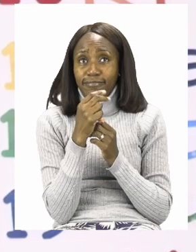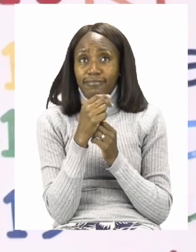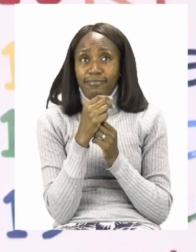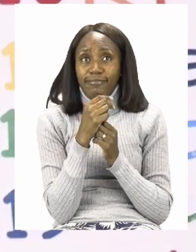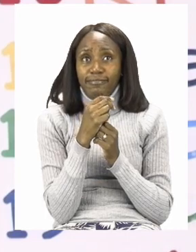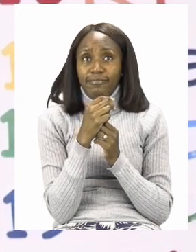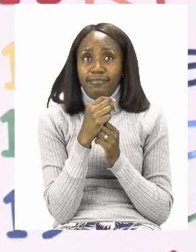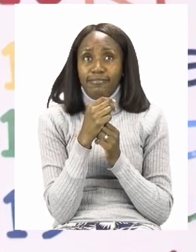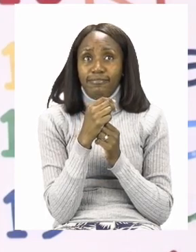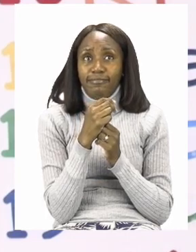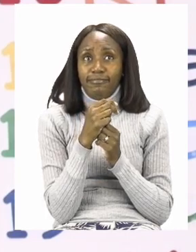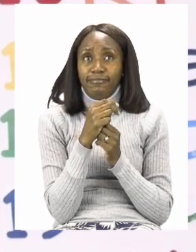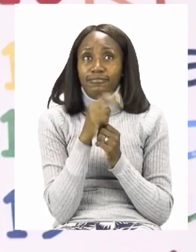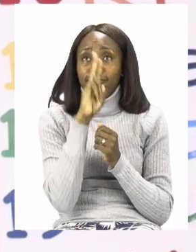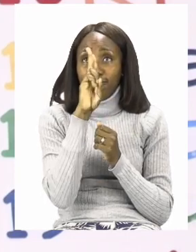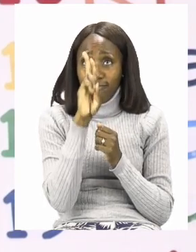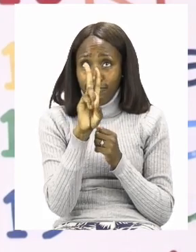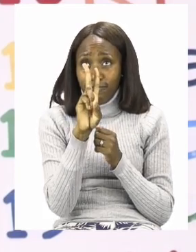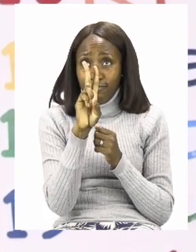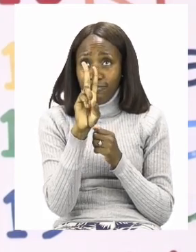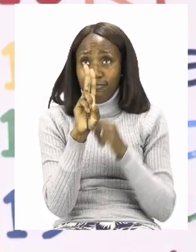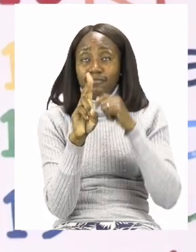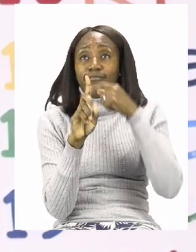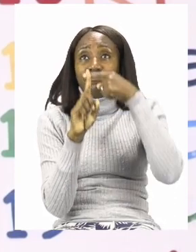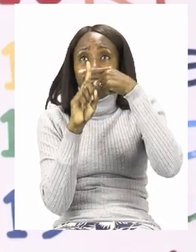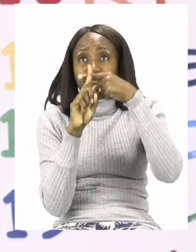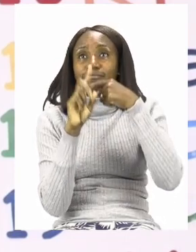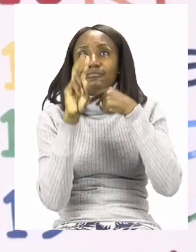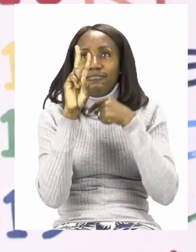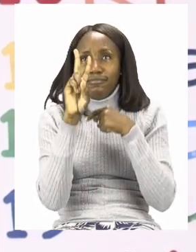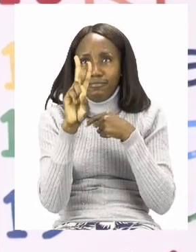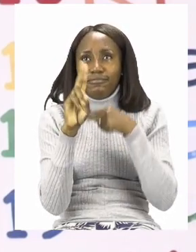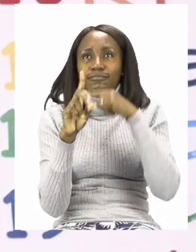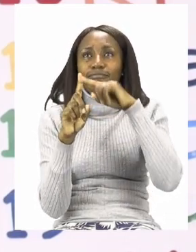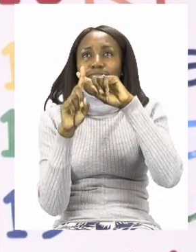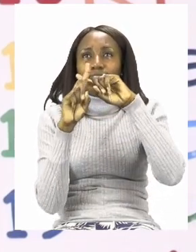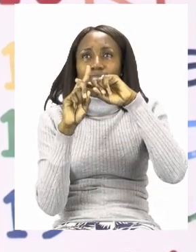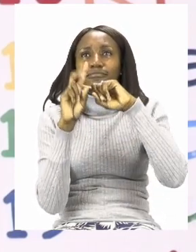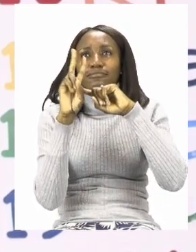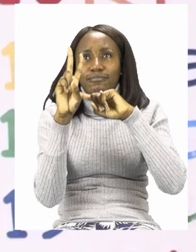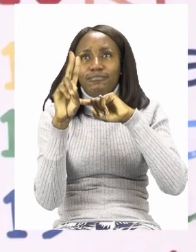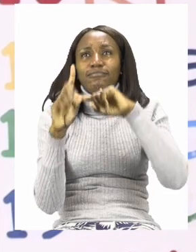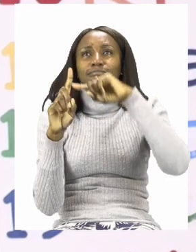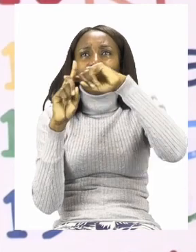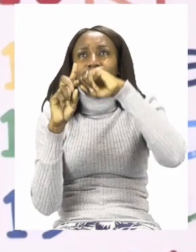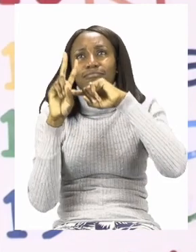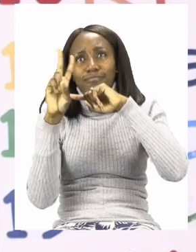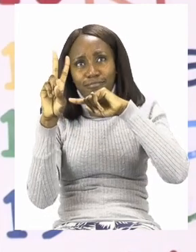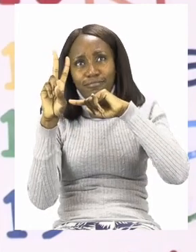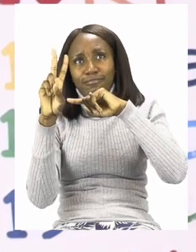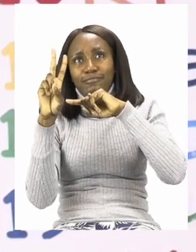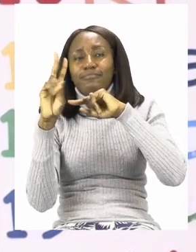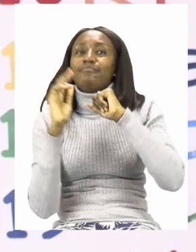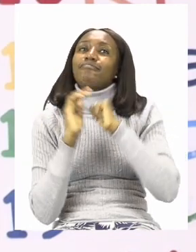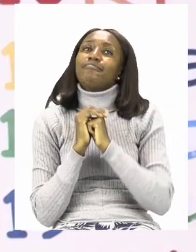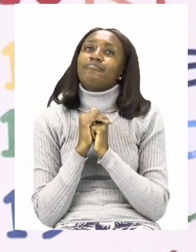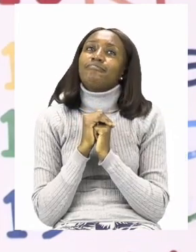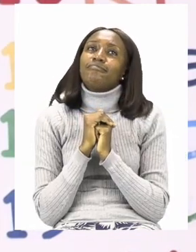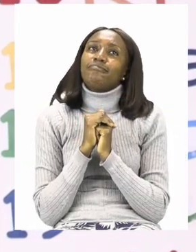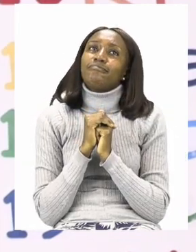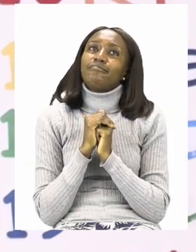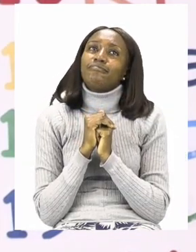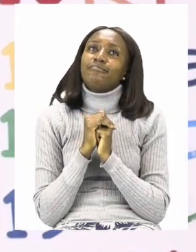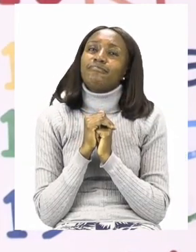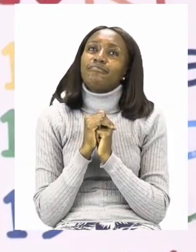So it says 2 plus 2 plus 2 plus 2.